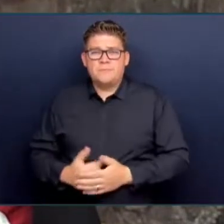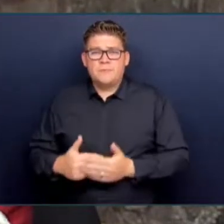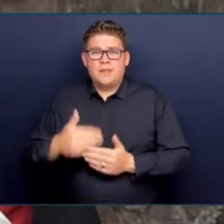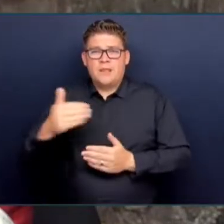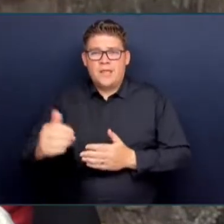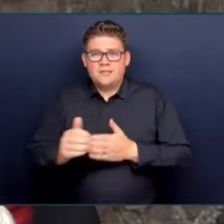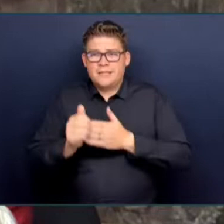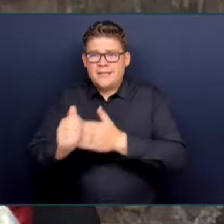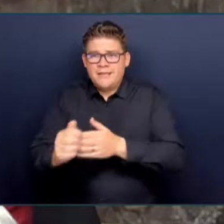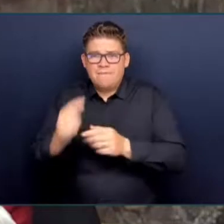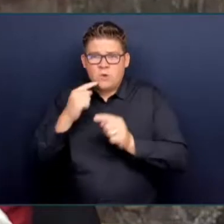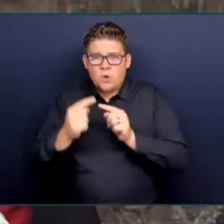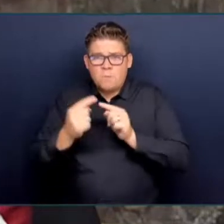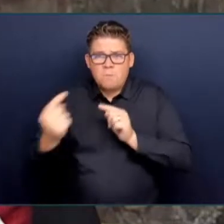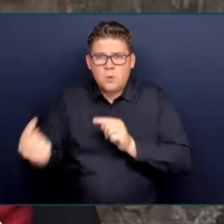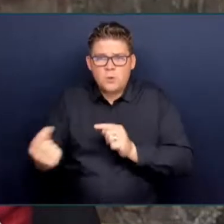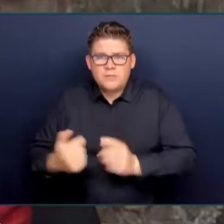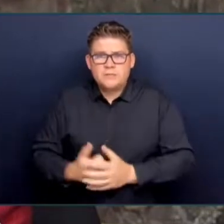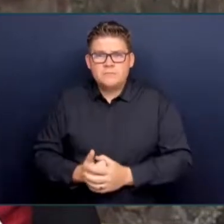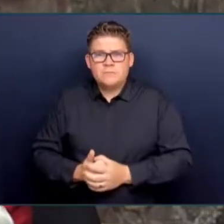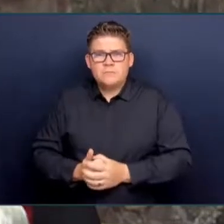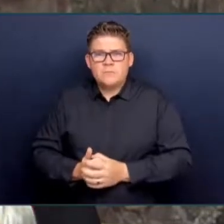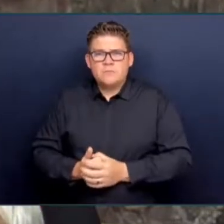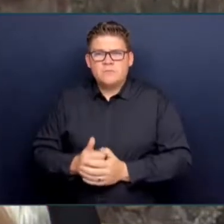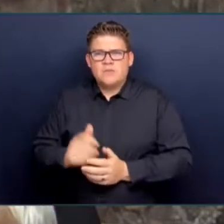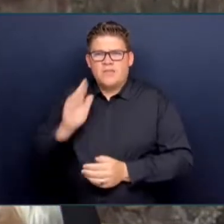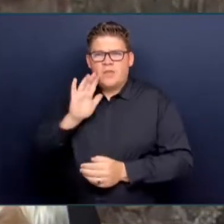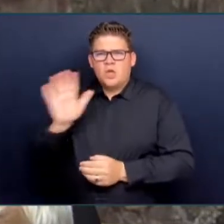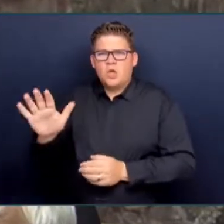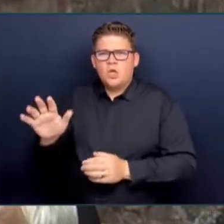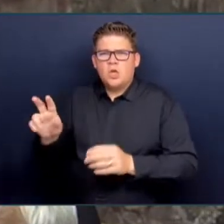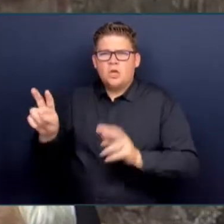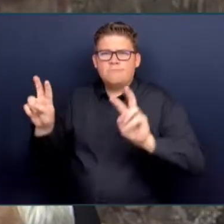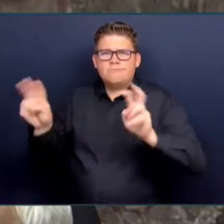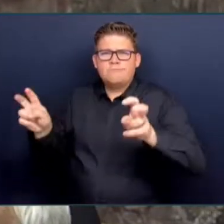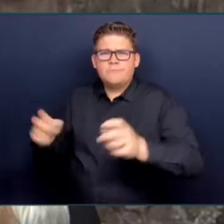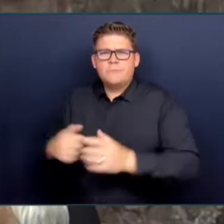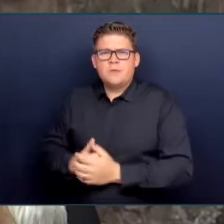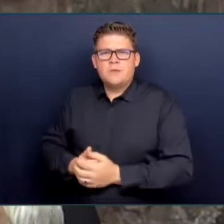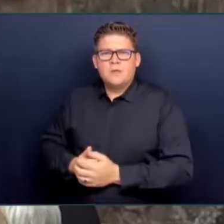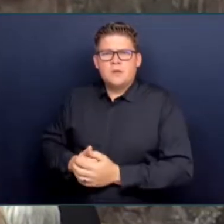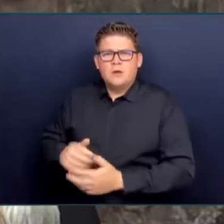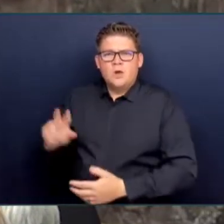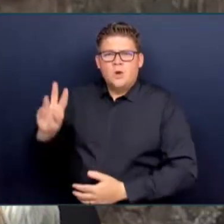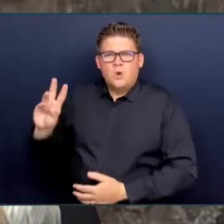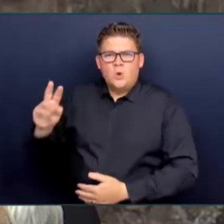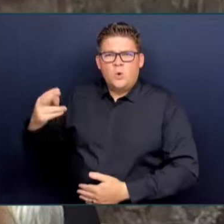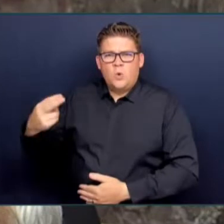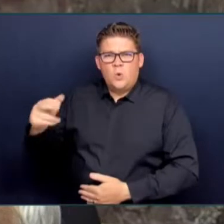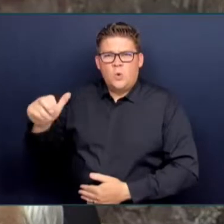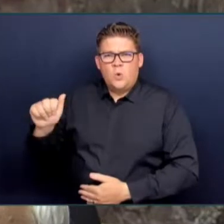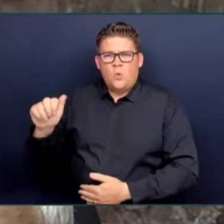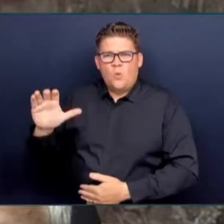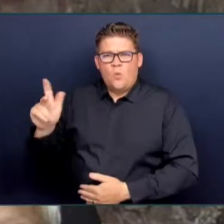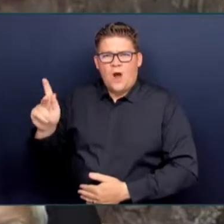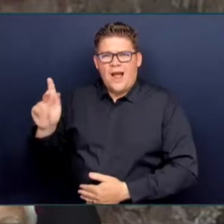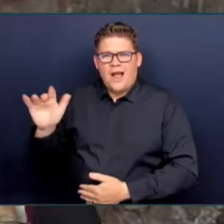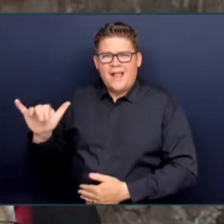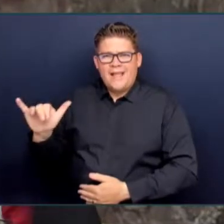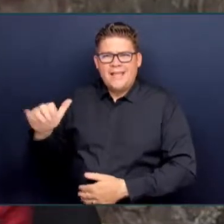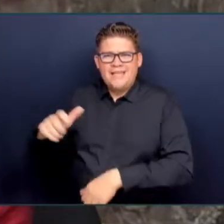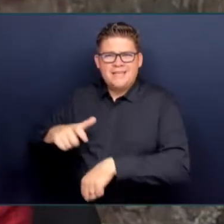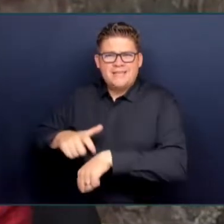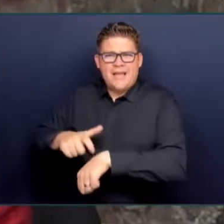wacky time. I can't remember the word. A wacky time, Mr. Speaker. That's the leadership for the people opposite. The BC